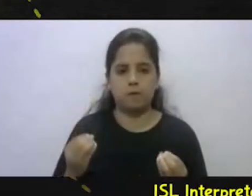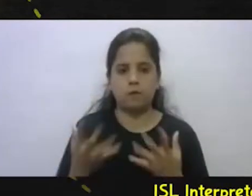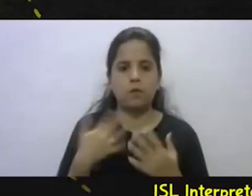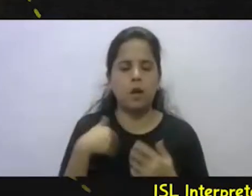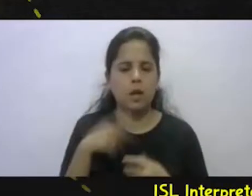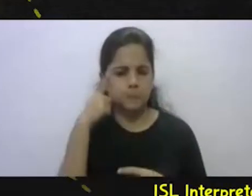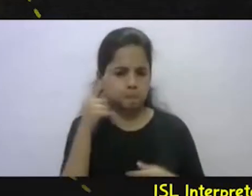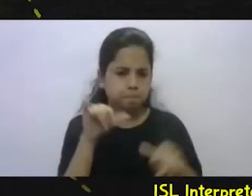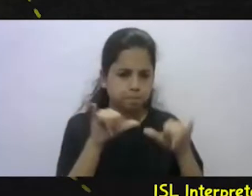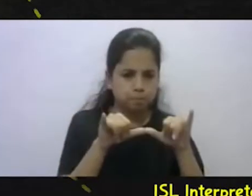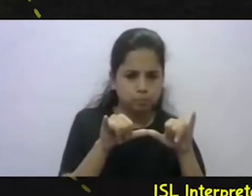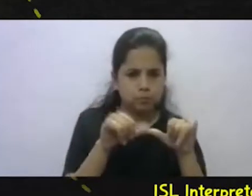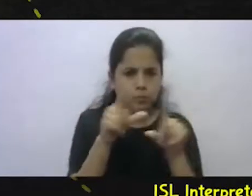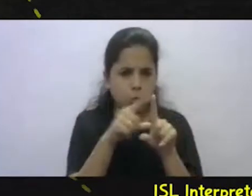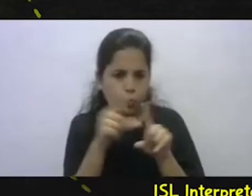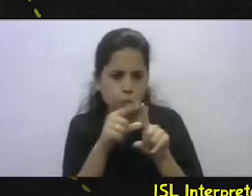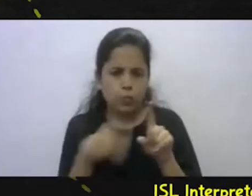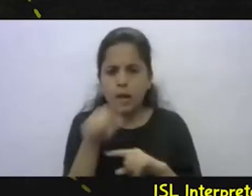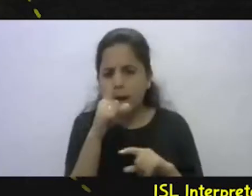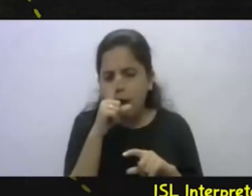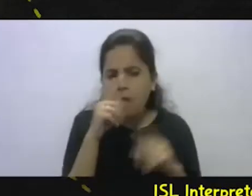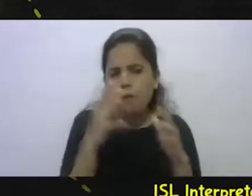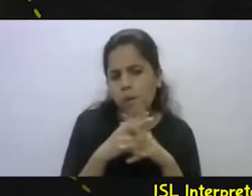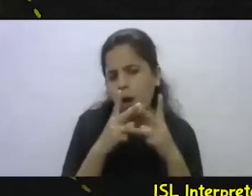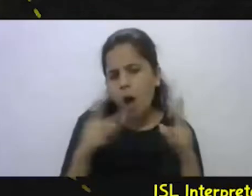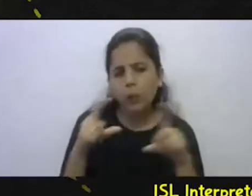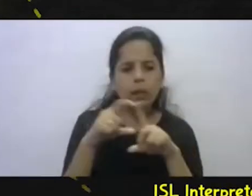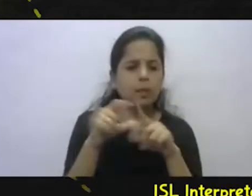sketching portraits of Dalit women,